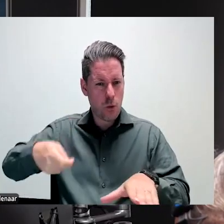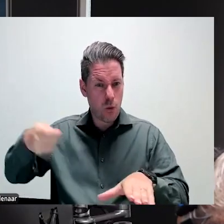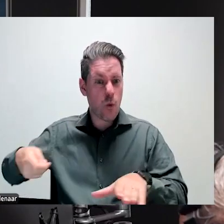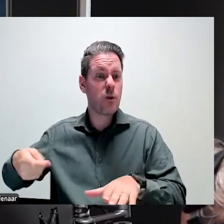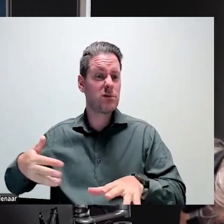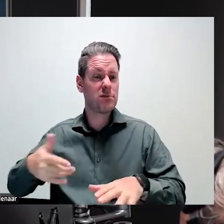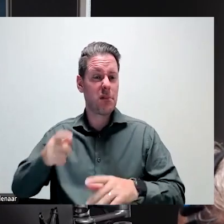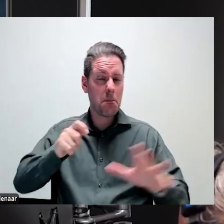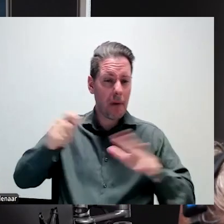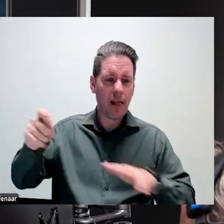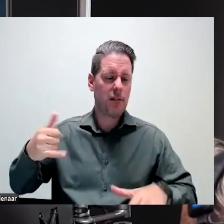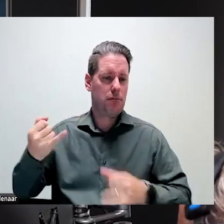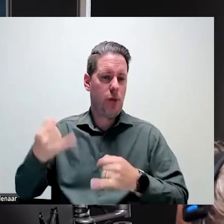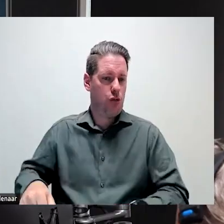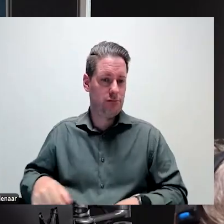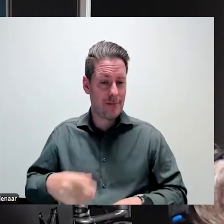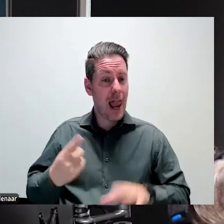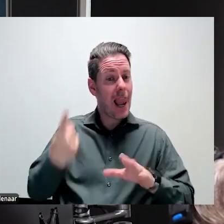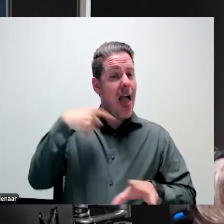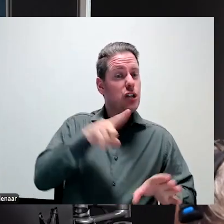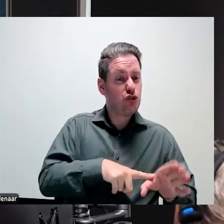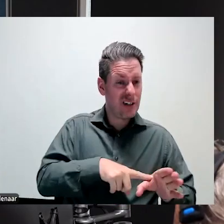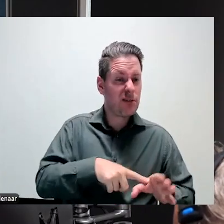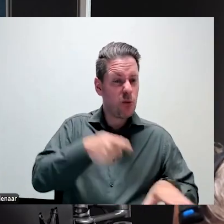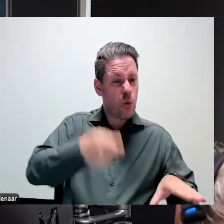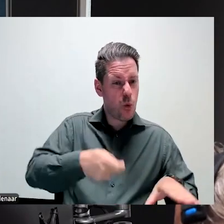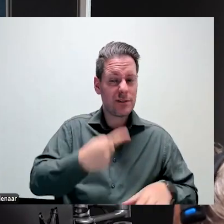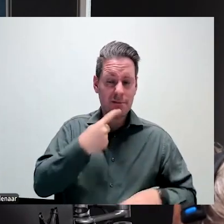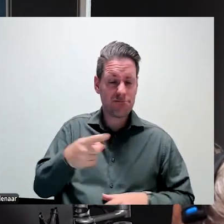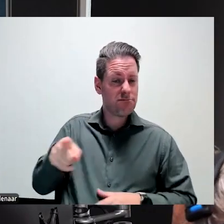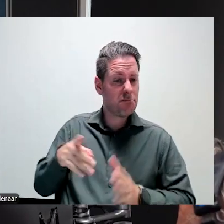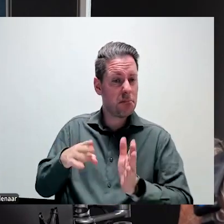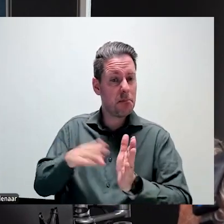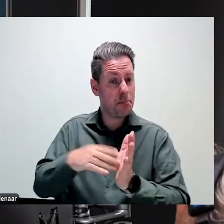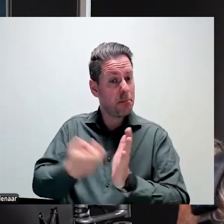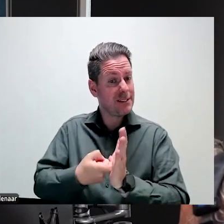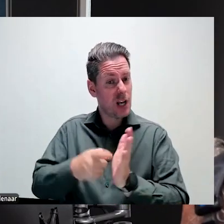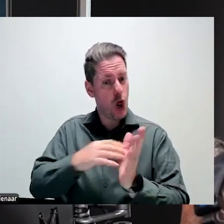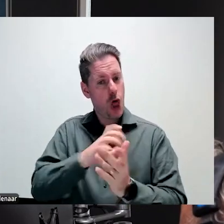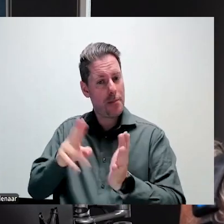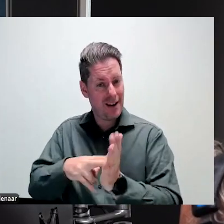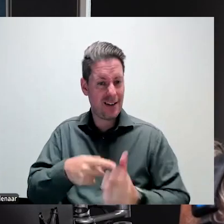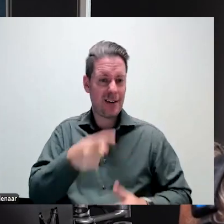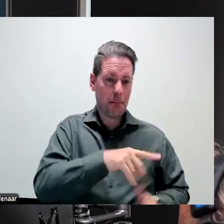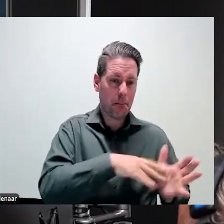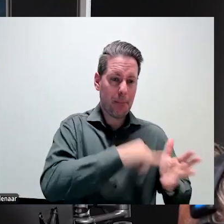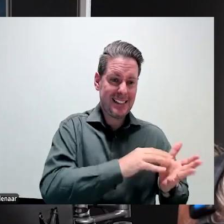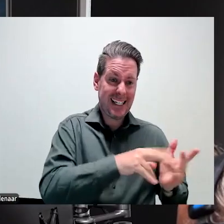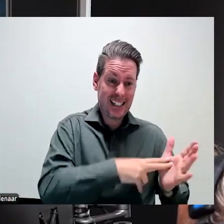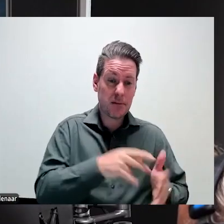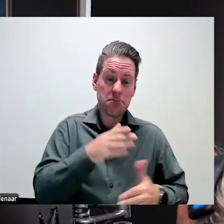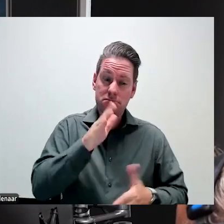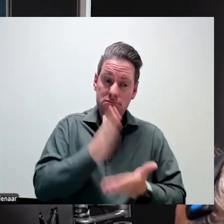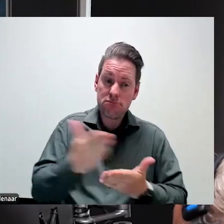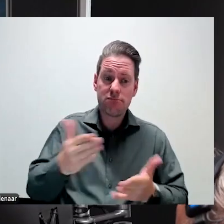Justice Michael Lee found Mr Lerman and Miss Higgins did have sex, that Miss Higgins did not consent, and Mr Lerman was indifferent to